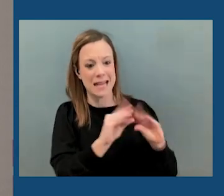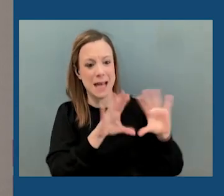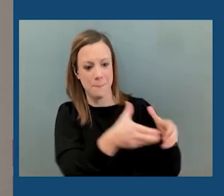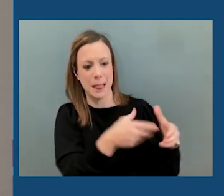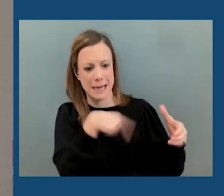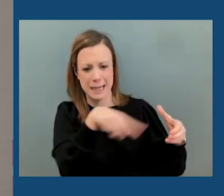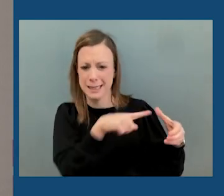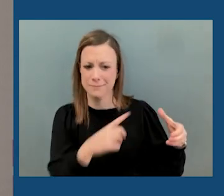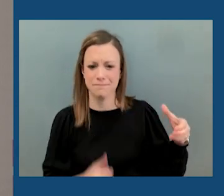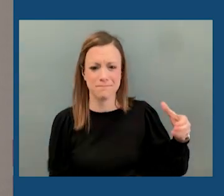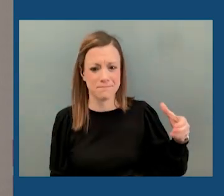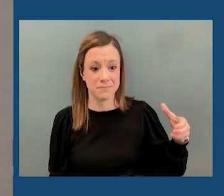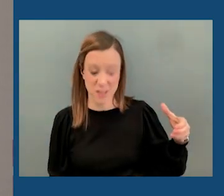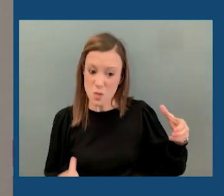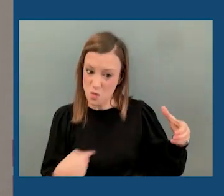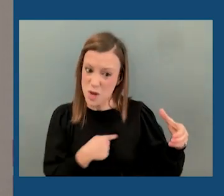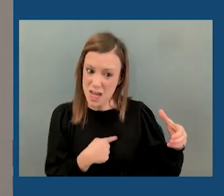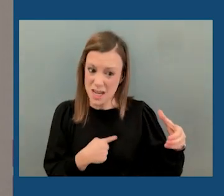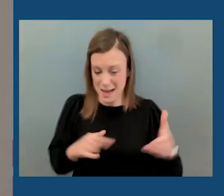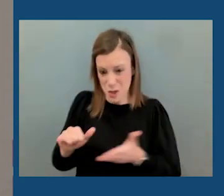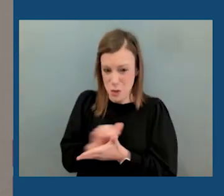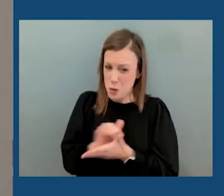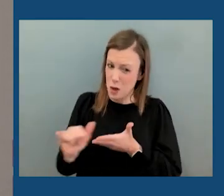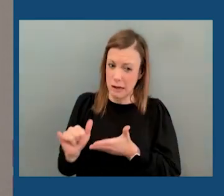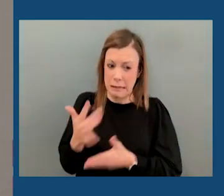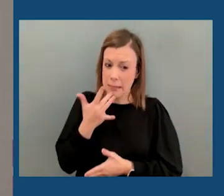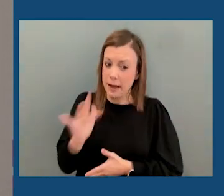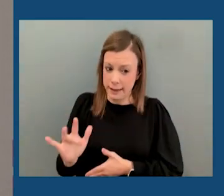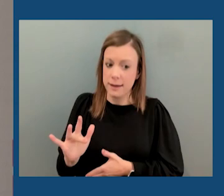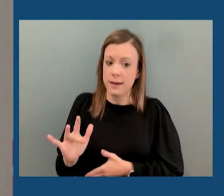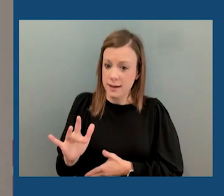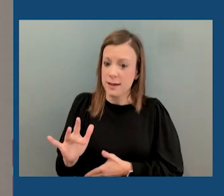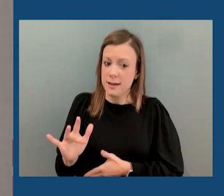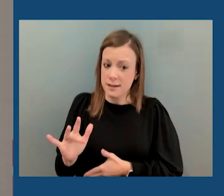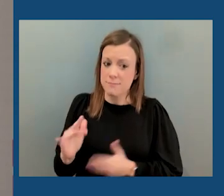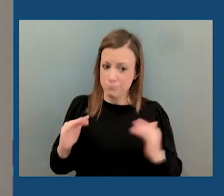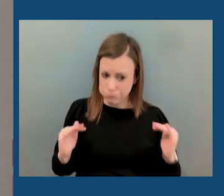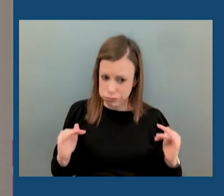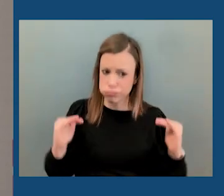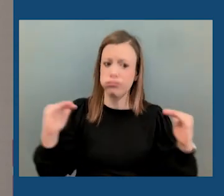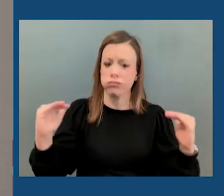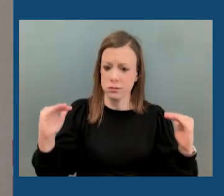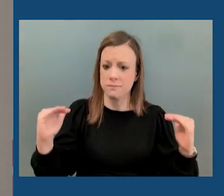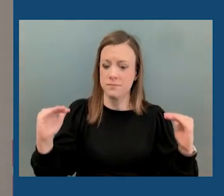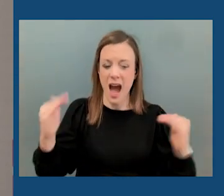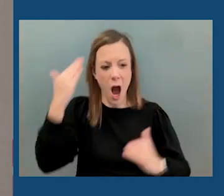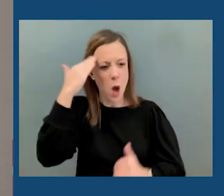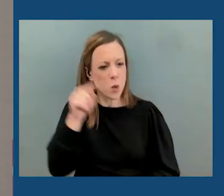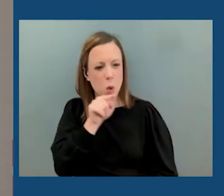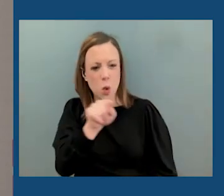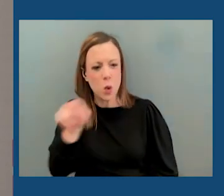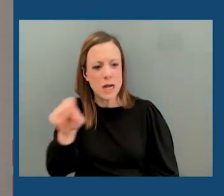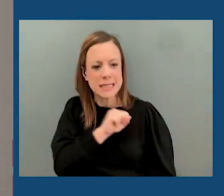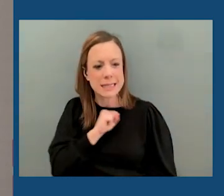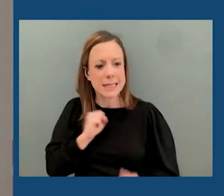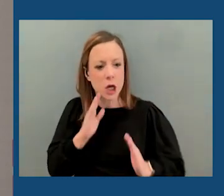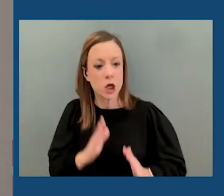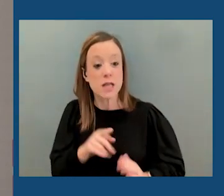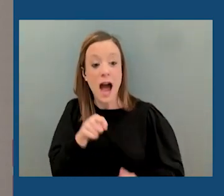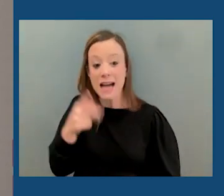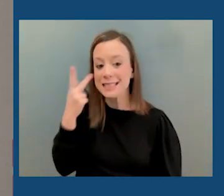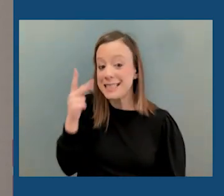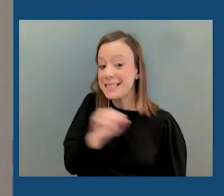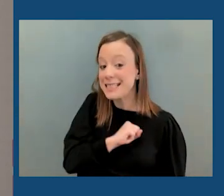We're in a good place here in New York, as you know. I don't know where my senators are, but I do see Senator Bailey. Where's Senator